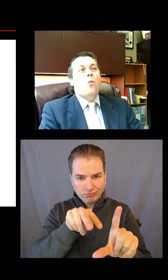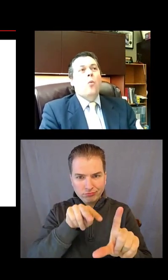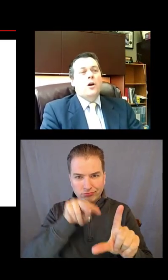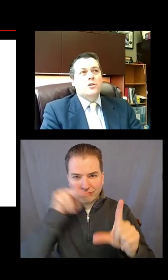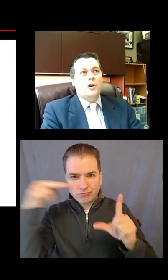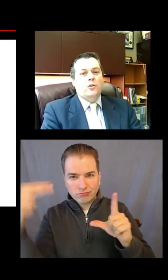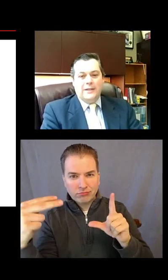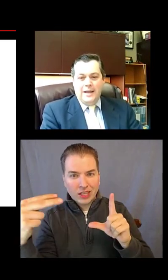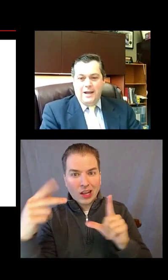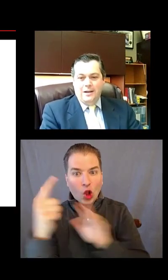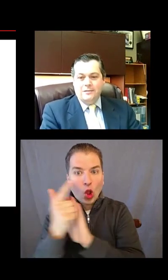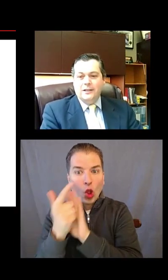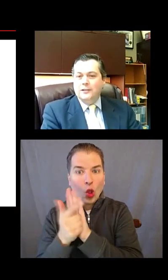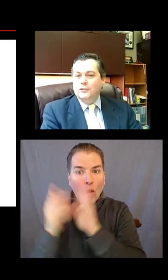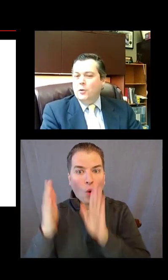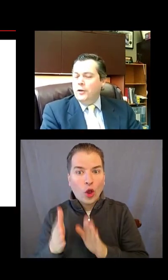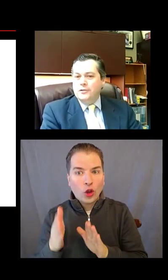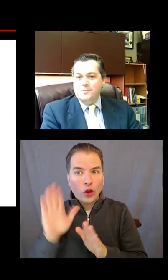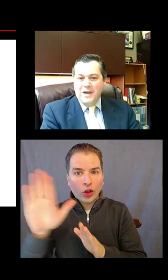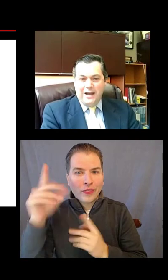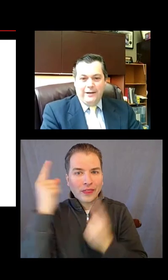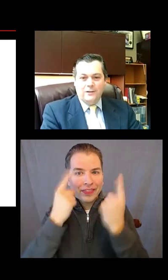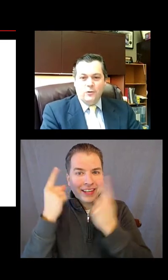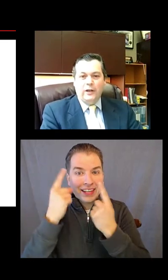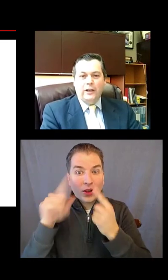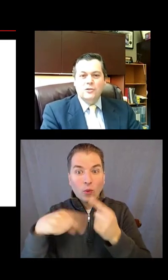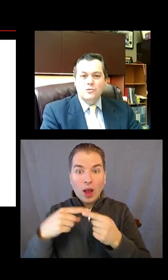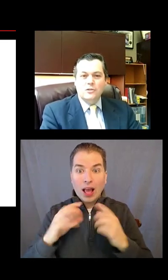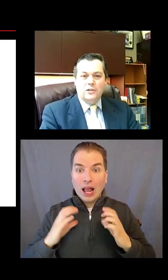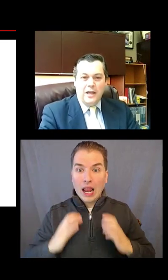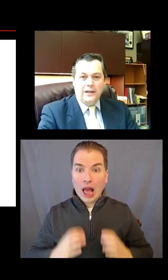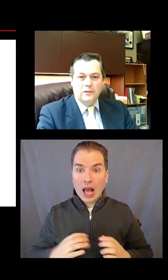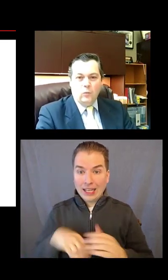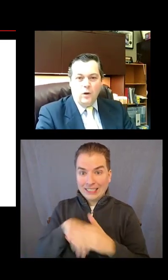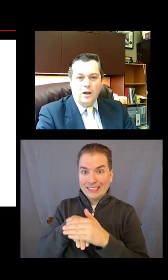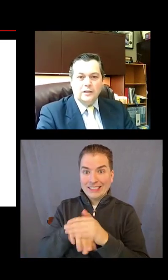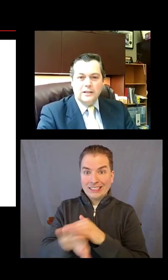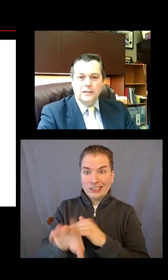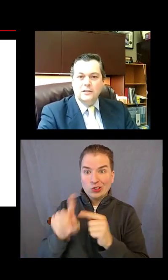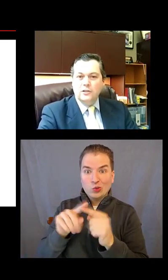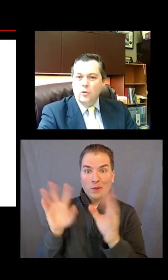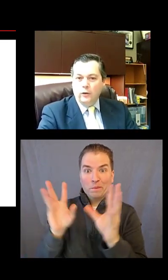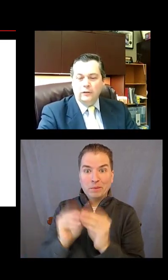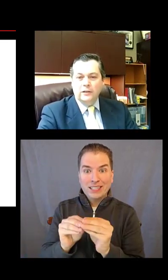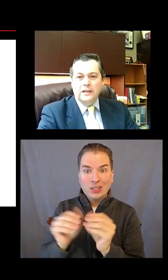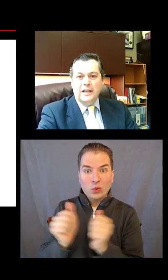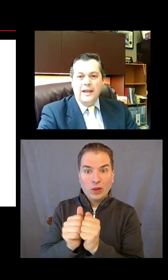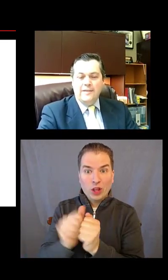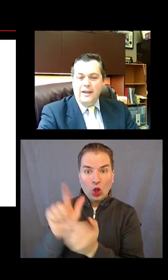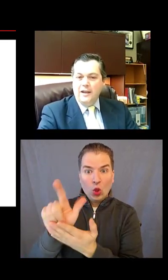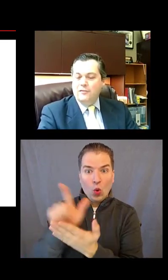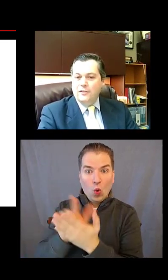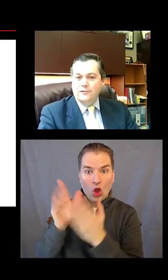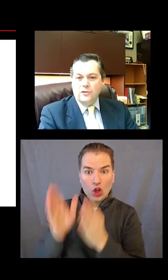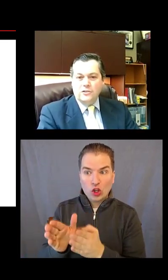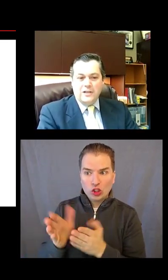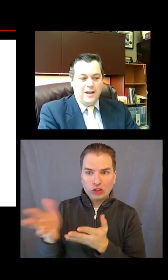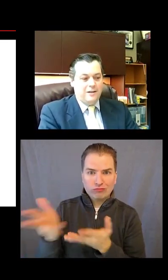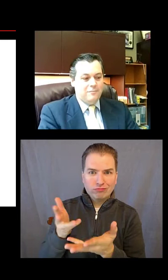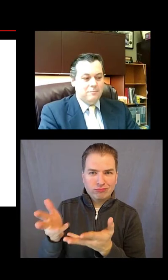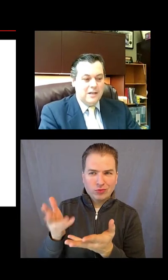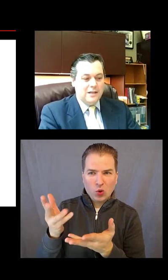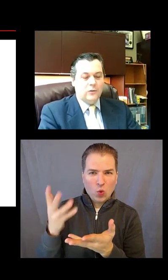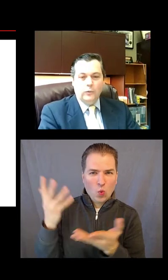frankly, what goes on in a lawyer's mind when a new client walks in the door and they are for the